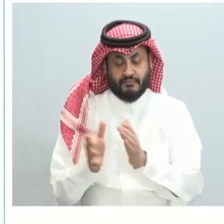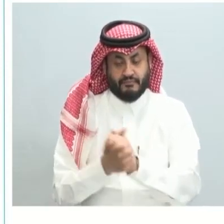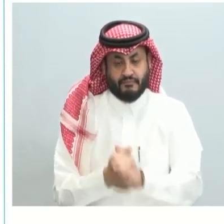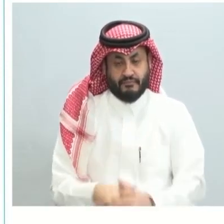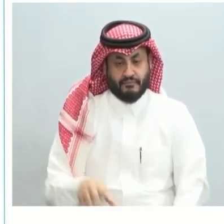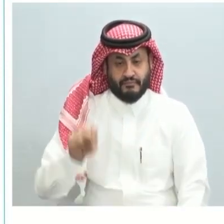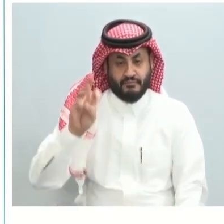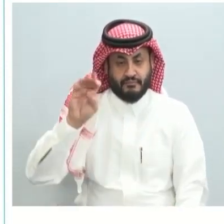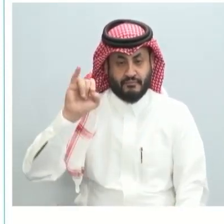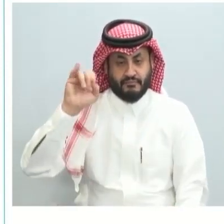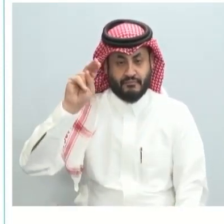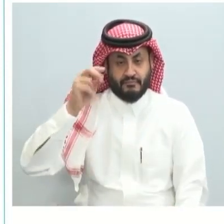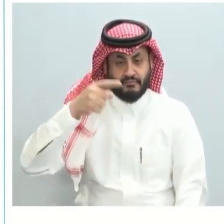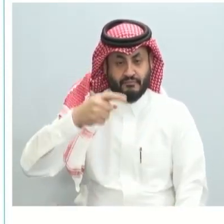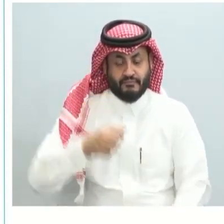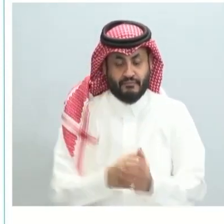Swing,